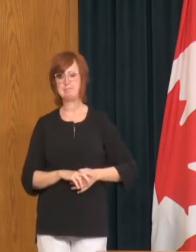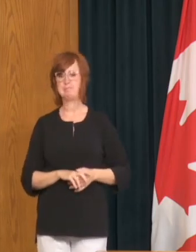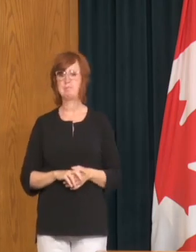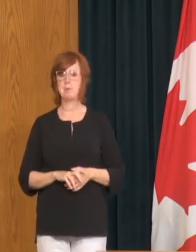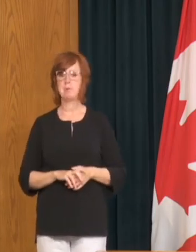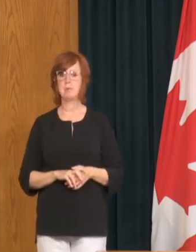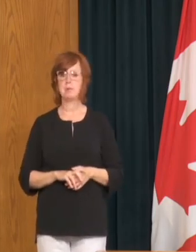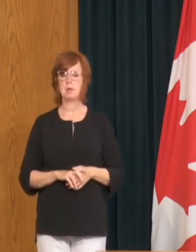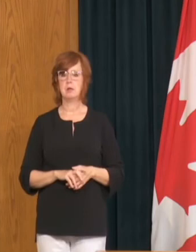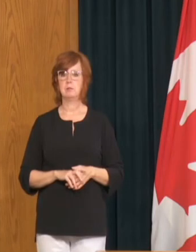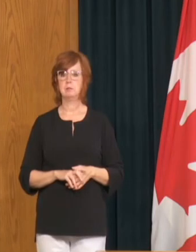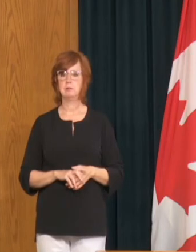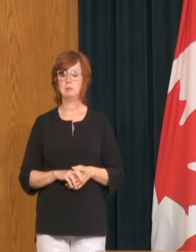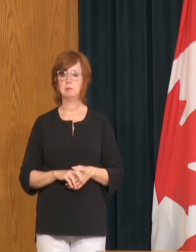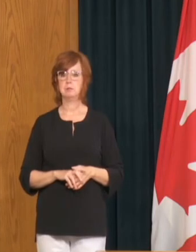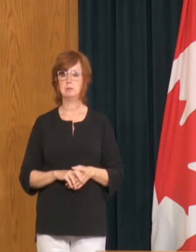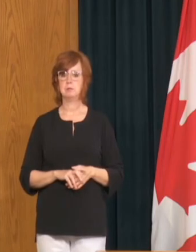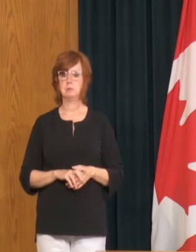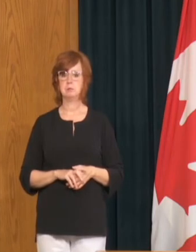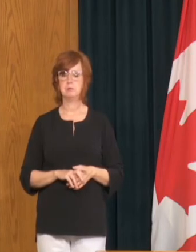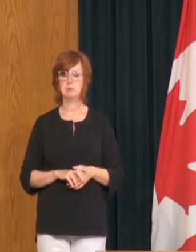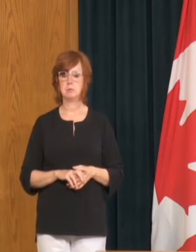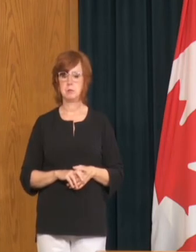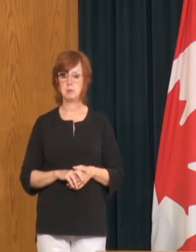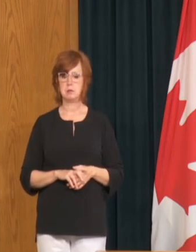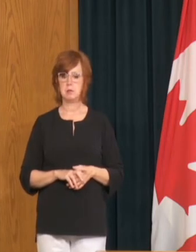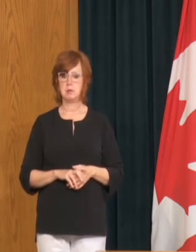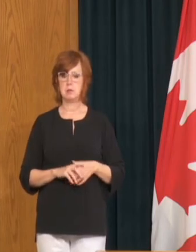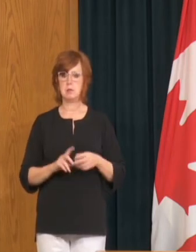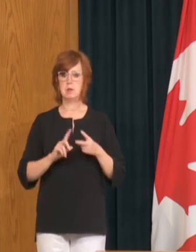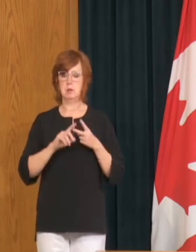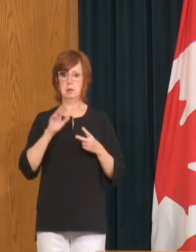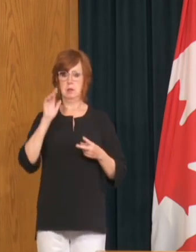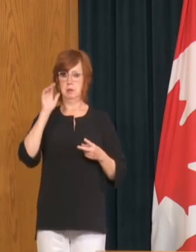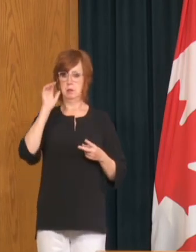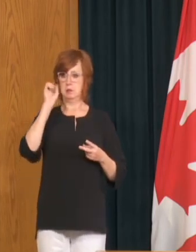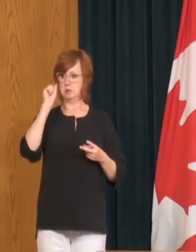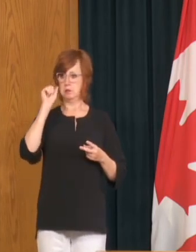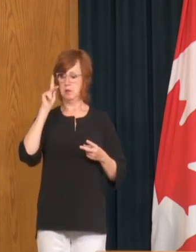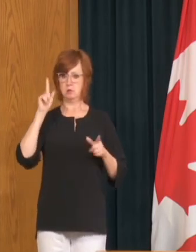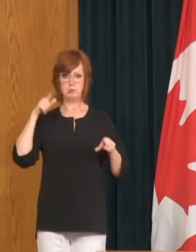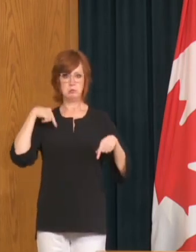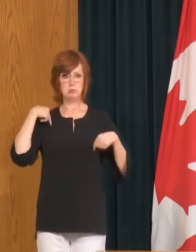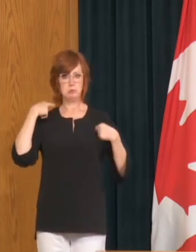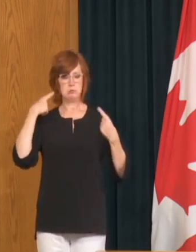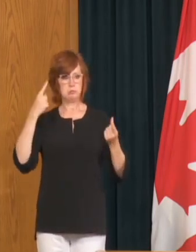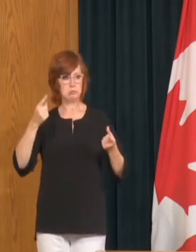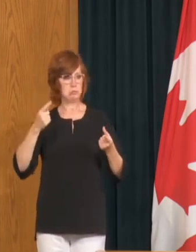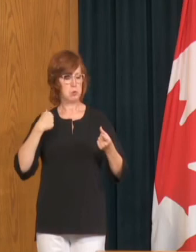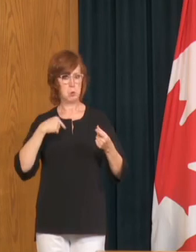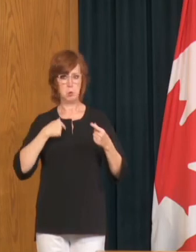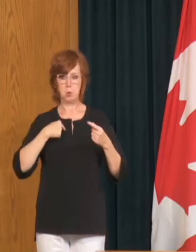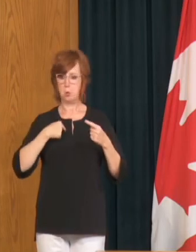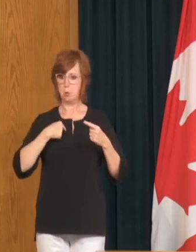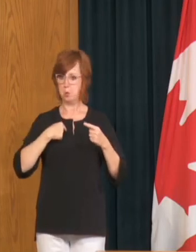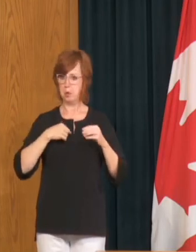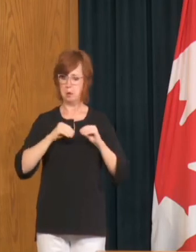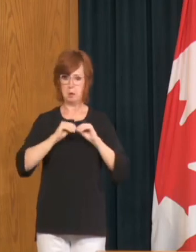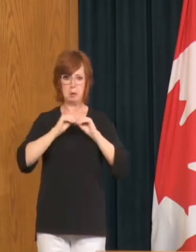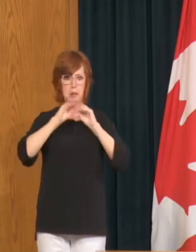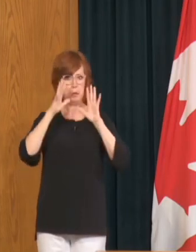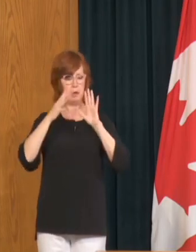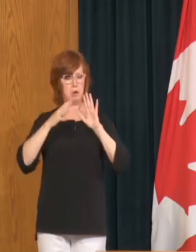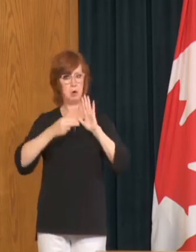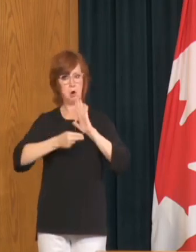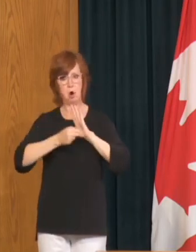The Saskatchewan has been very forthcoming in our response to COVID-19 and the financial impact of that response on the